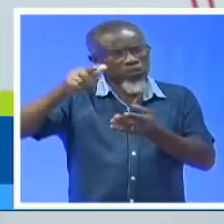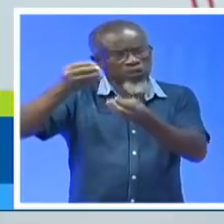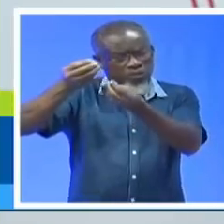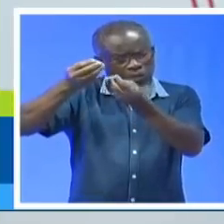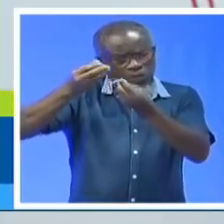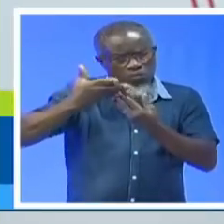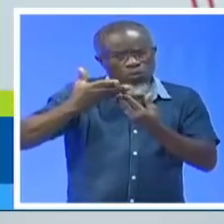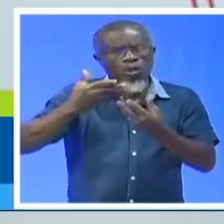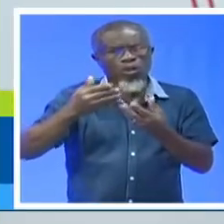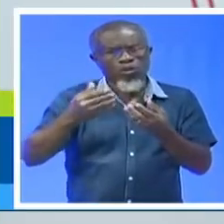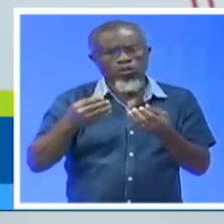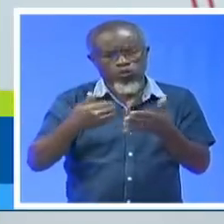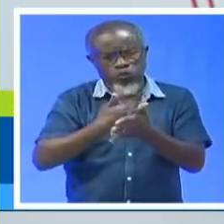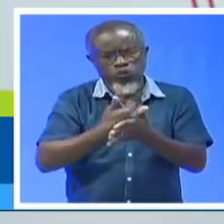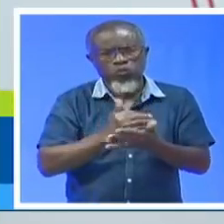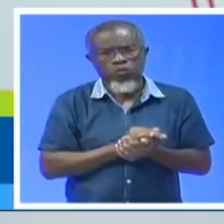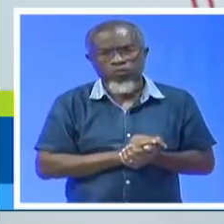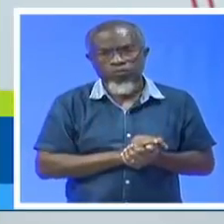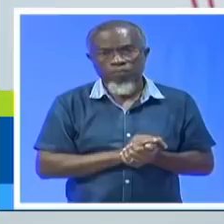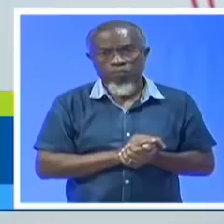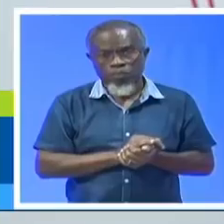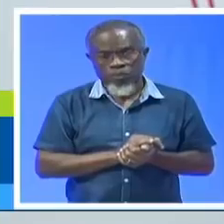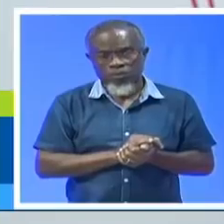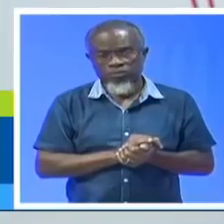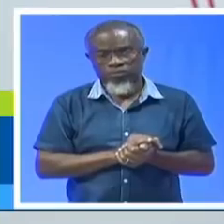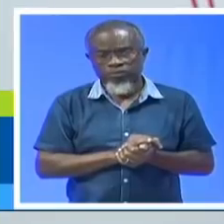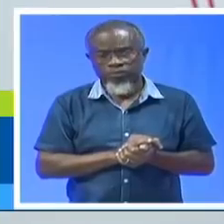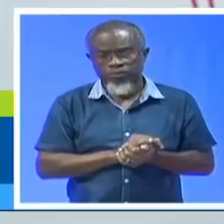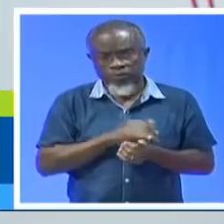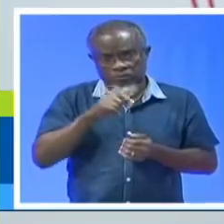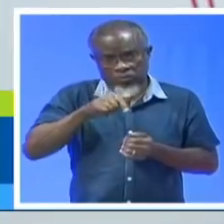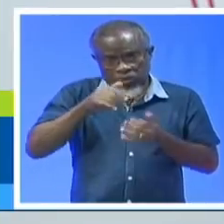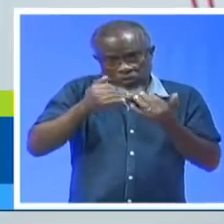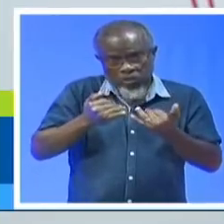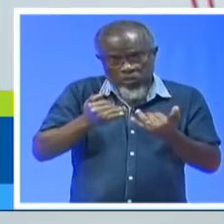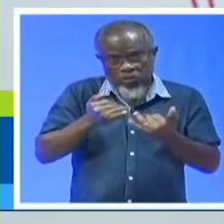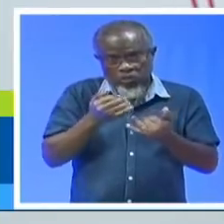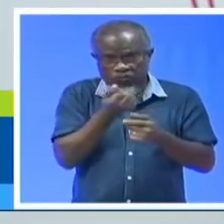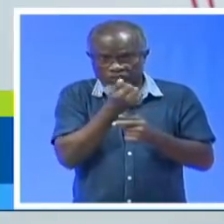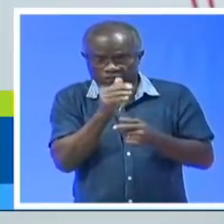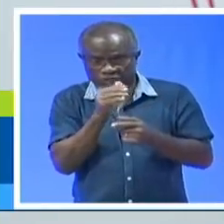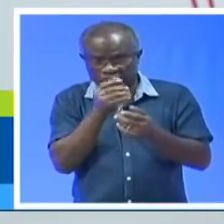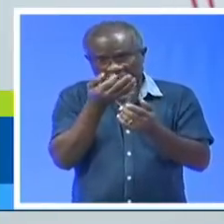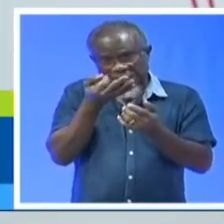giving you this report from the Ministry of Education from the 15th to 19th.